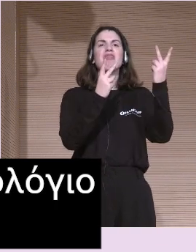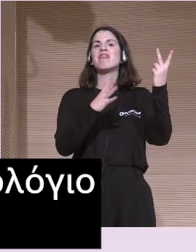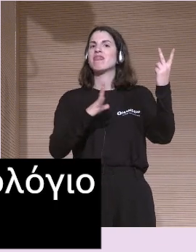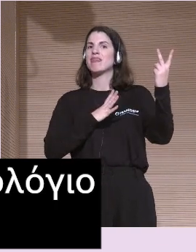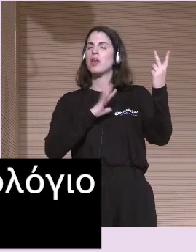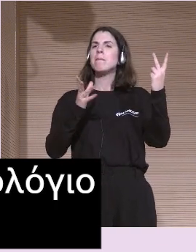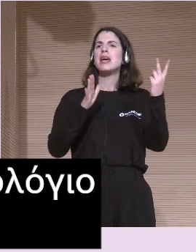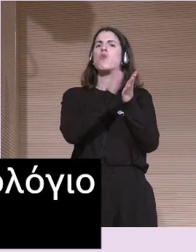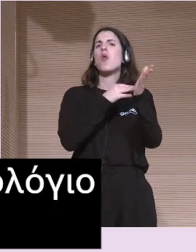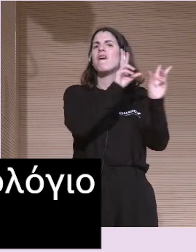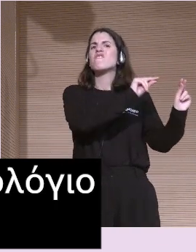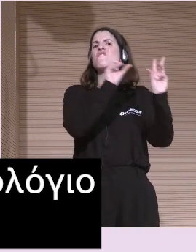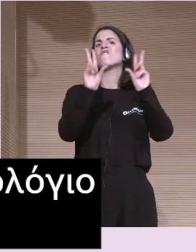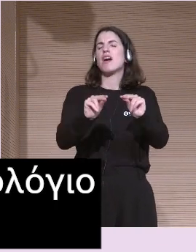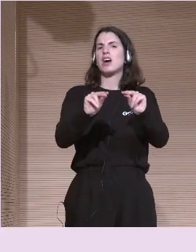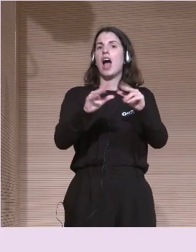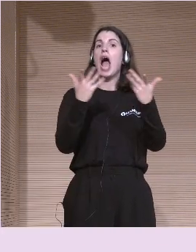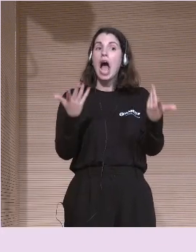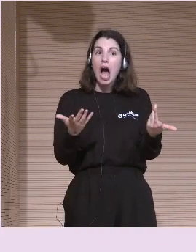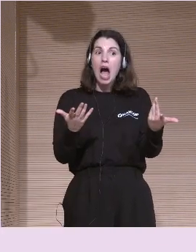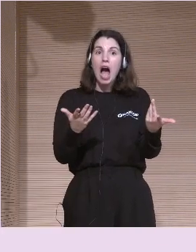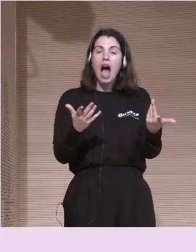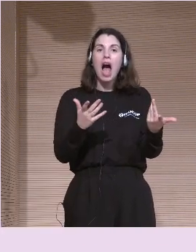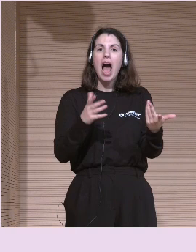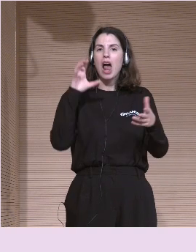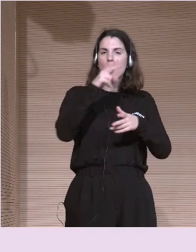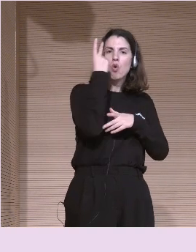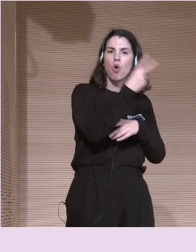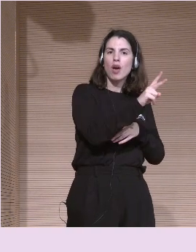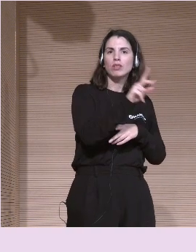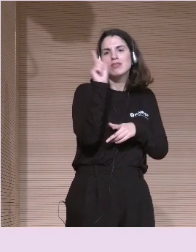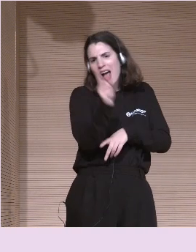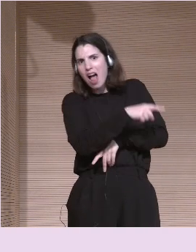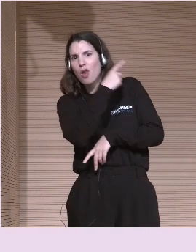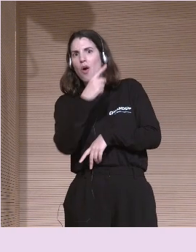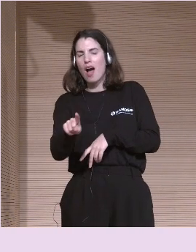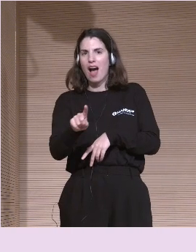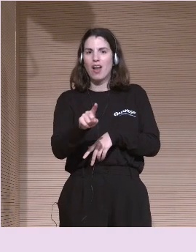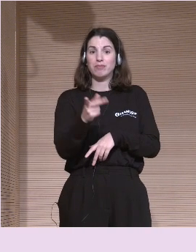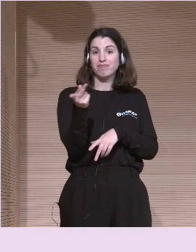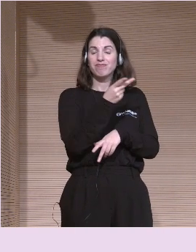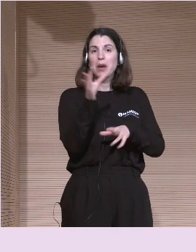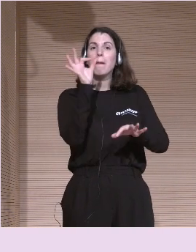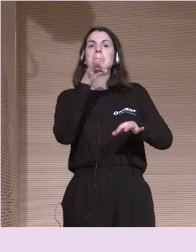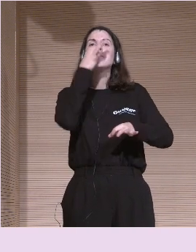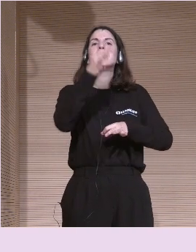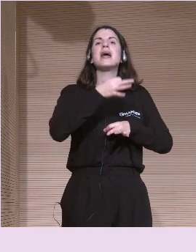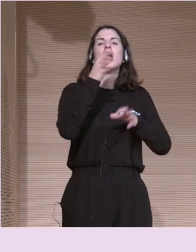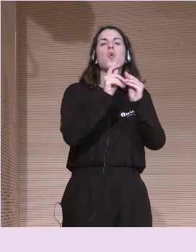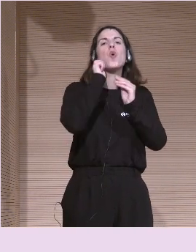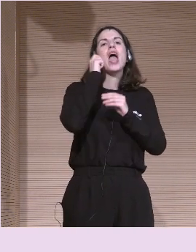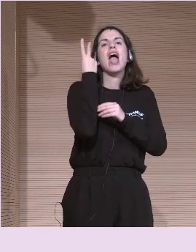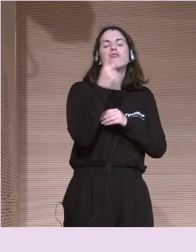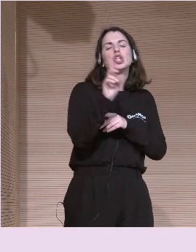self-identifying on an ethnicity monitoring questionnaire, they probably describe themselves in very different ways. And being conversational, I think, is also